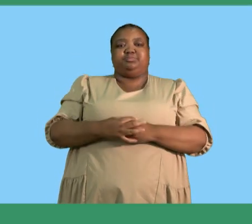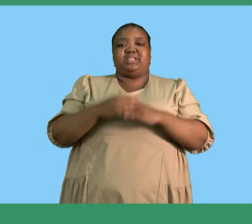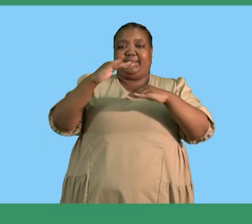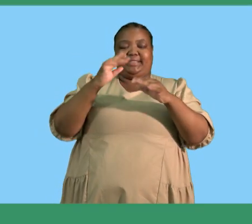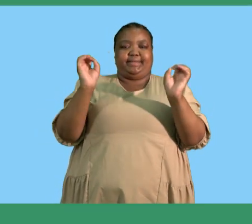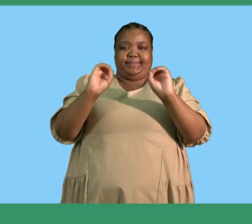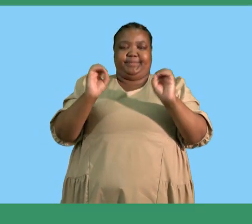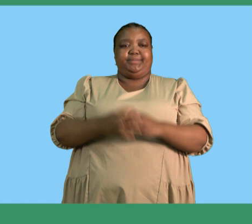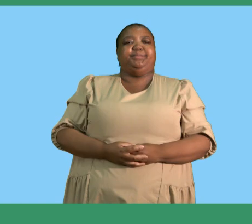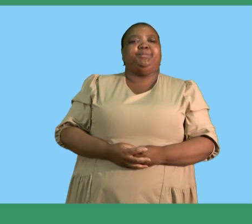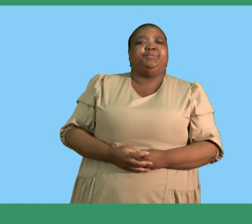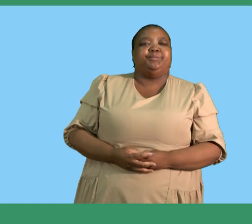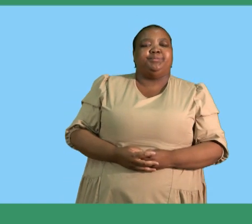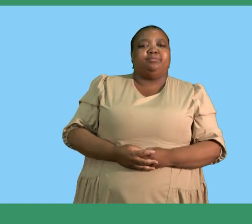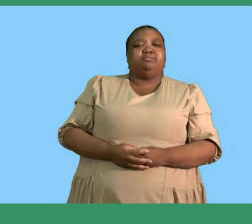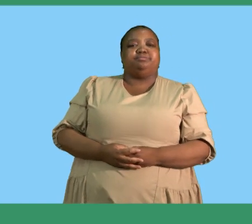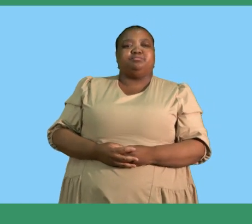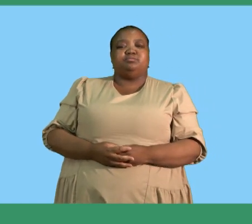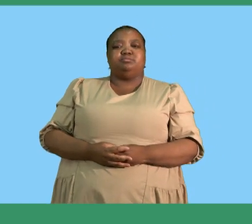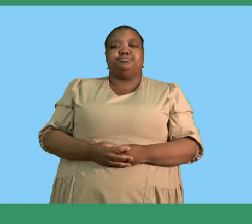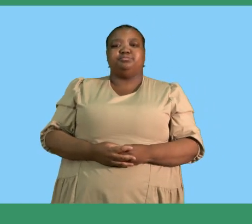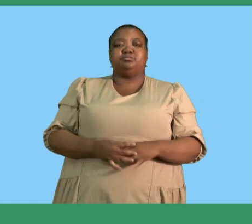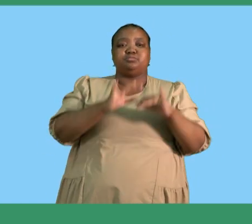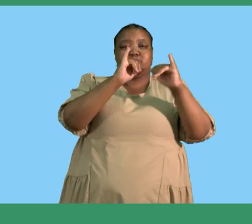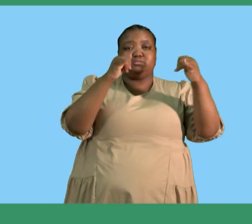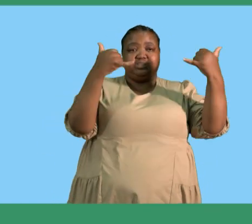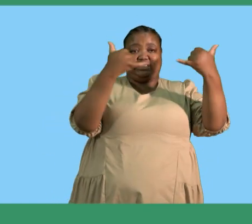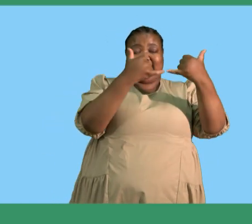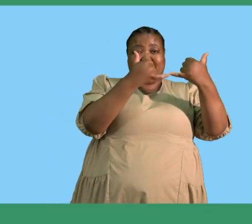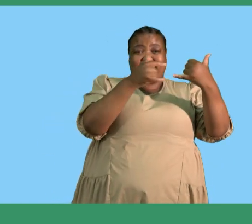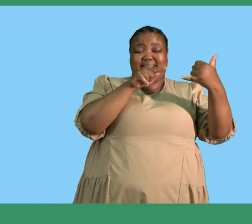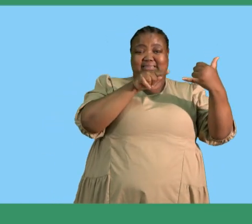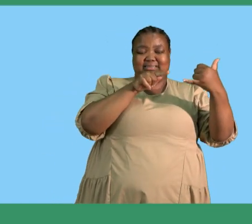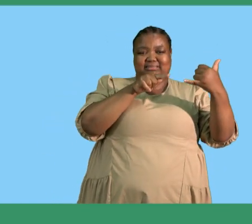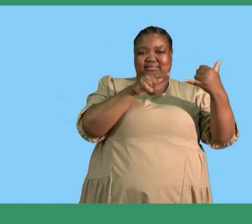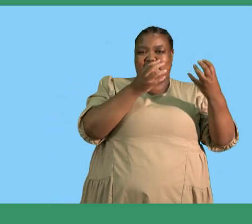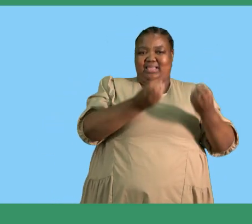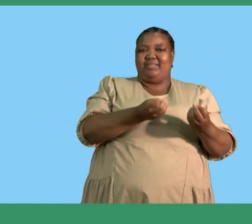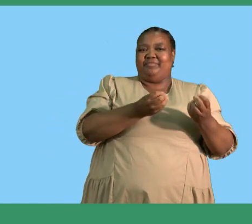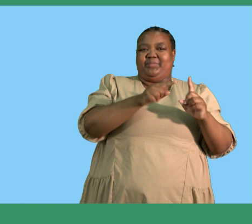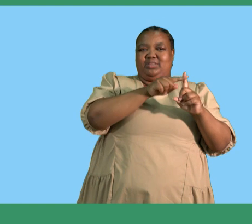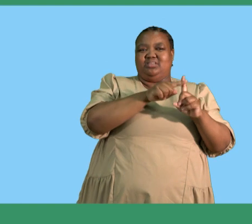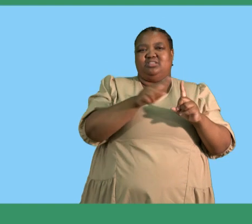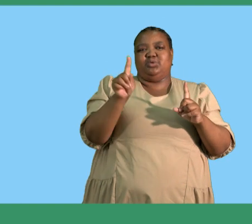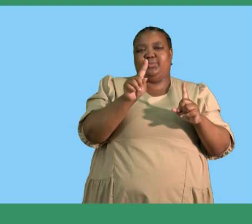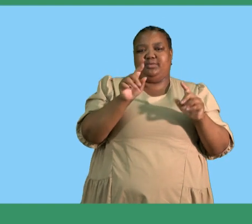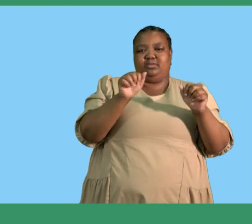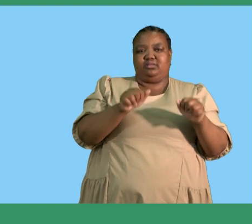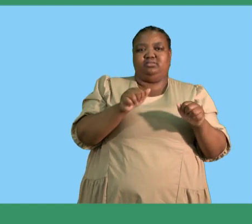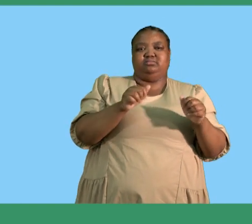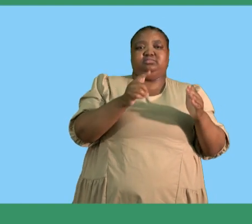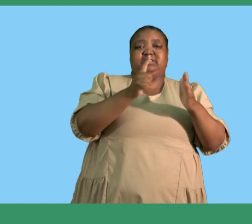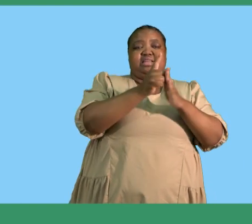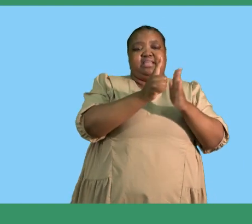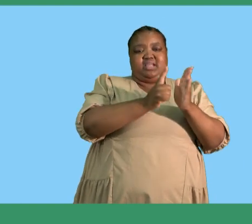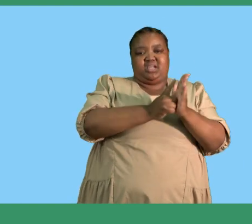at the benefits of having a company over all the other forms of ownership. It is in the legal